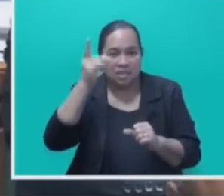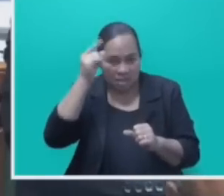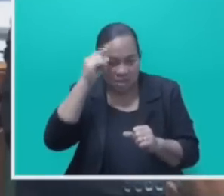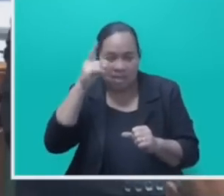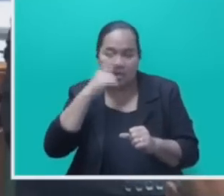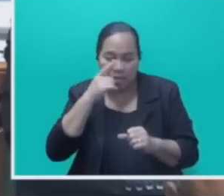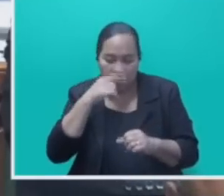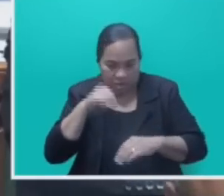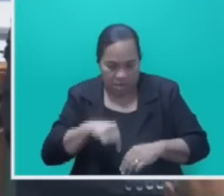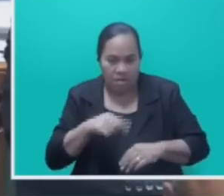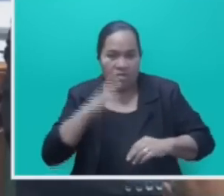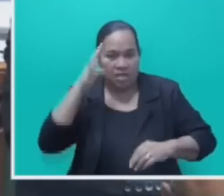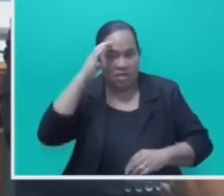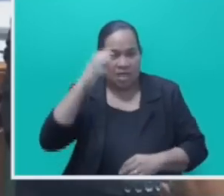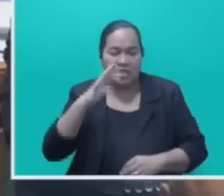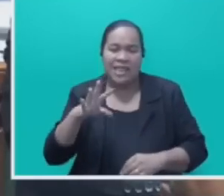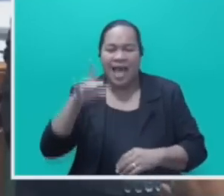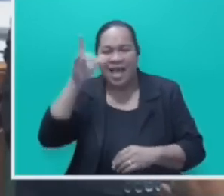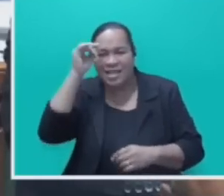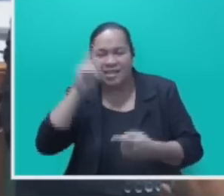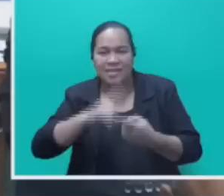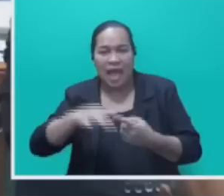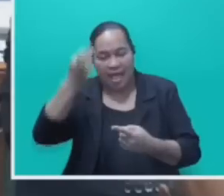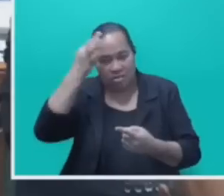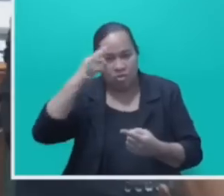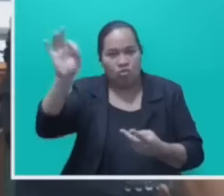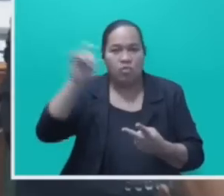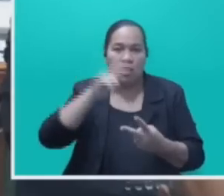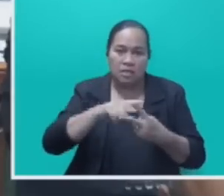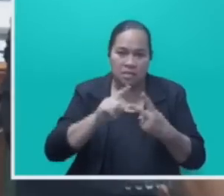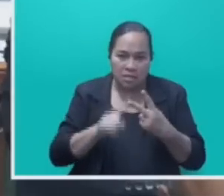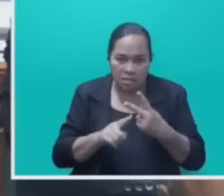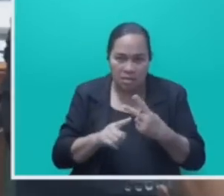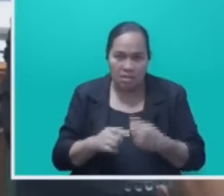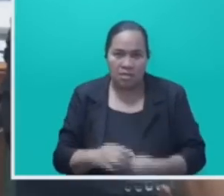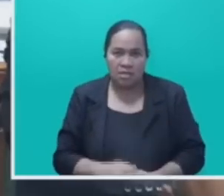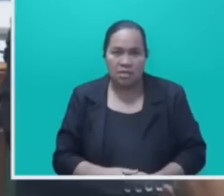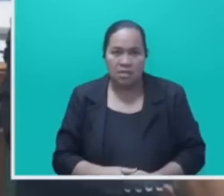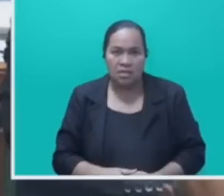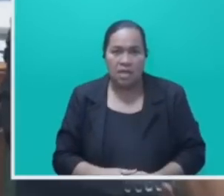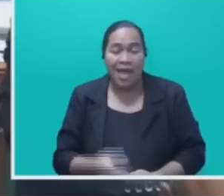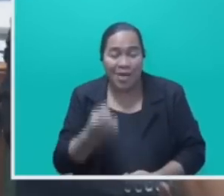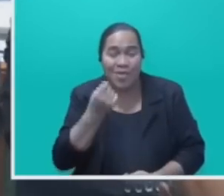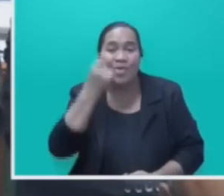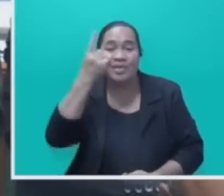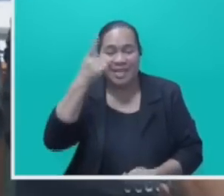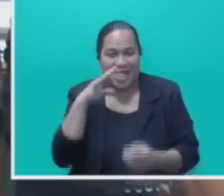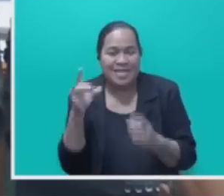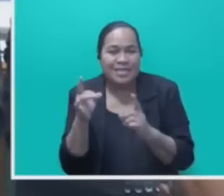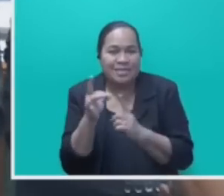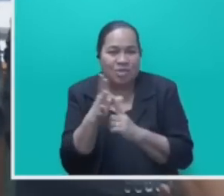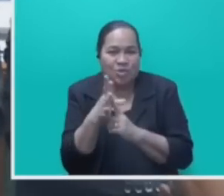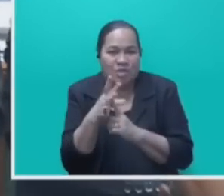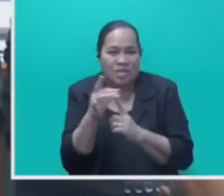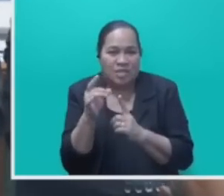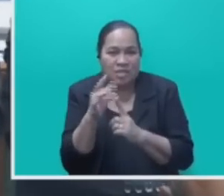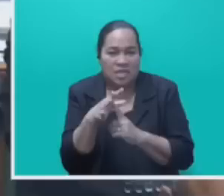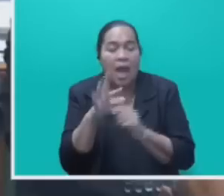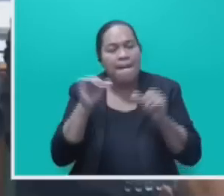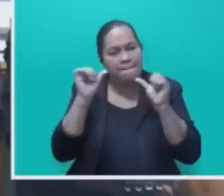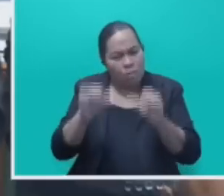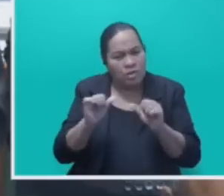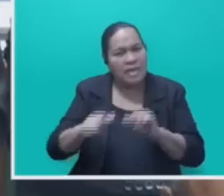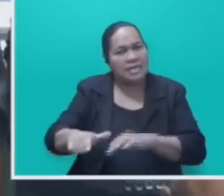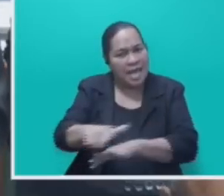country, the Tokay and Rotumans. It recognizes their uniqueness. It protects their lands and